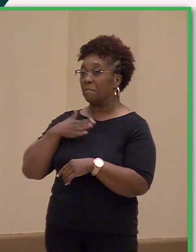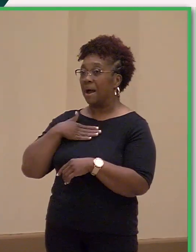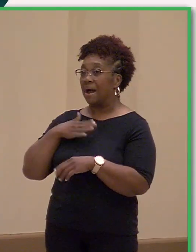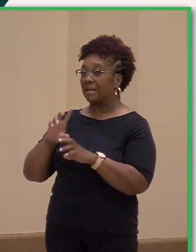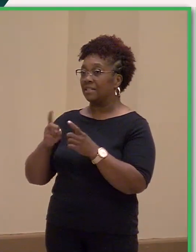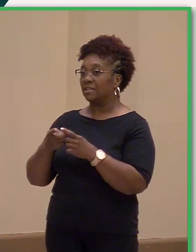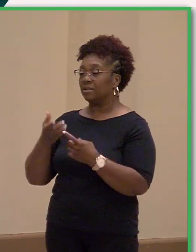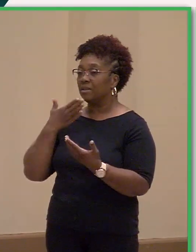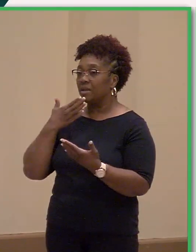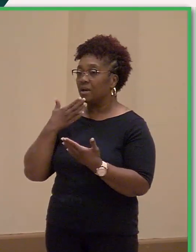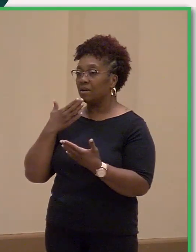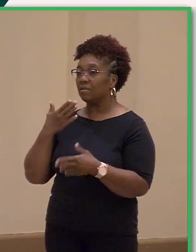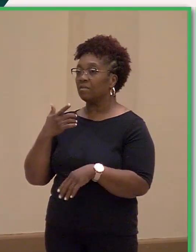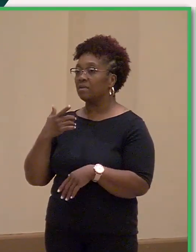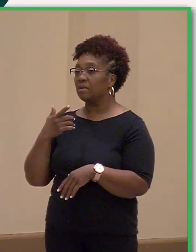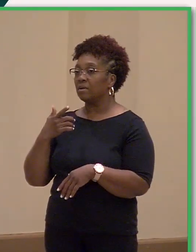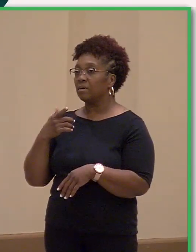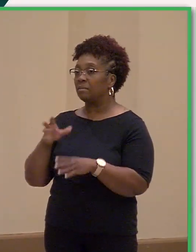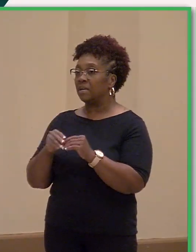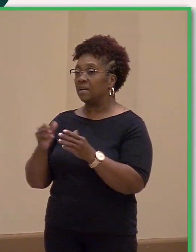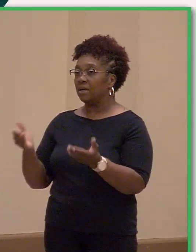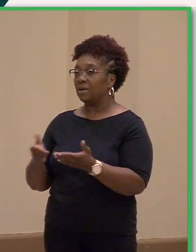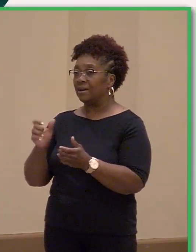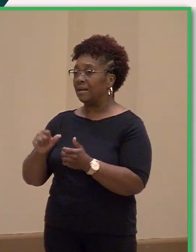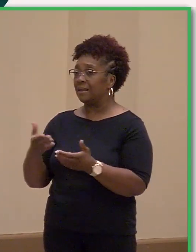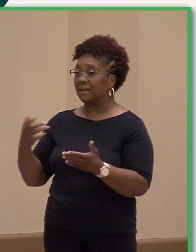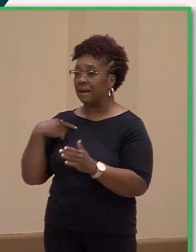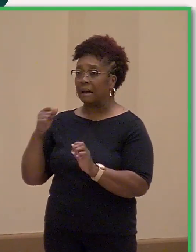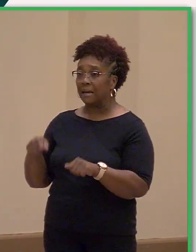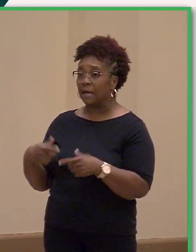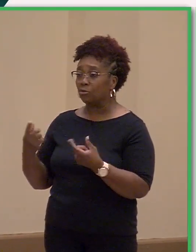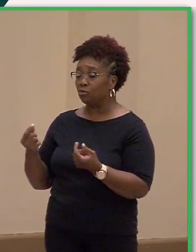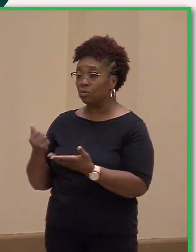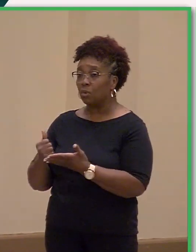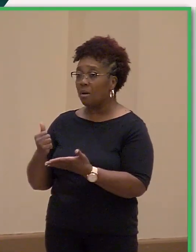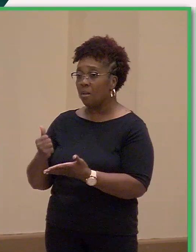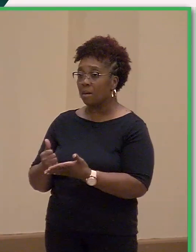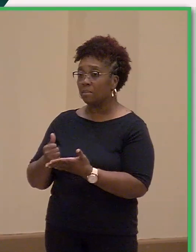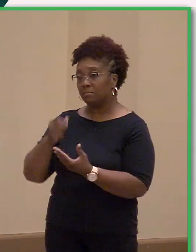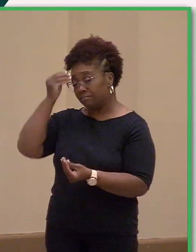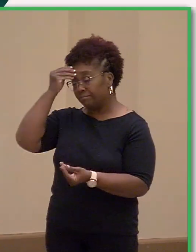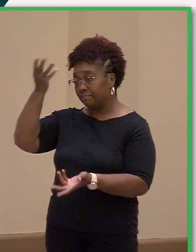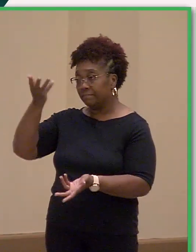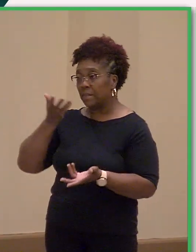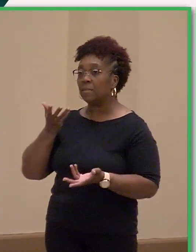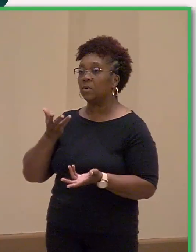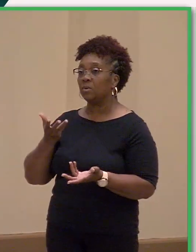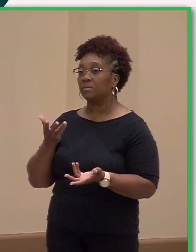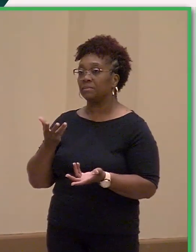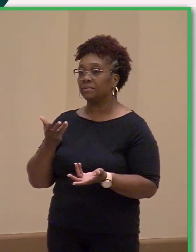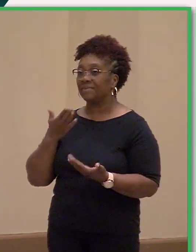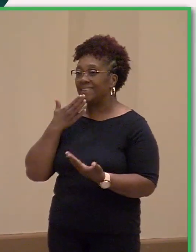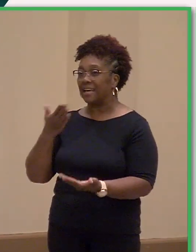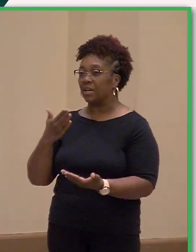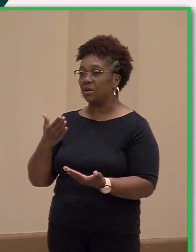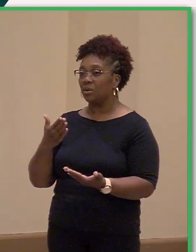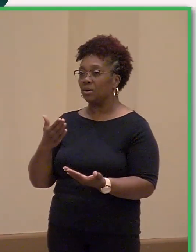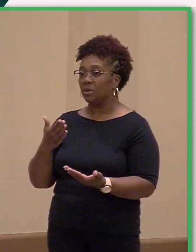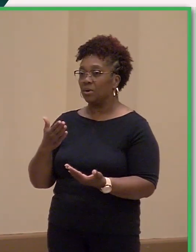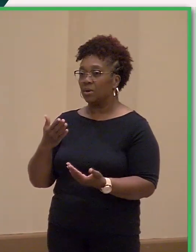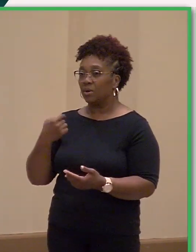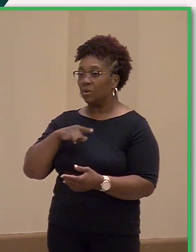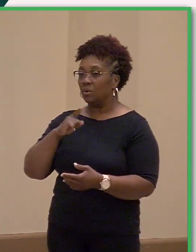your meeting. If there's anything I can ever do to help you guys, please feel free to let me know. Thank you. And you know